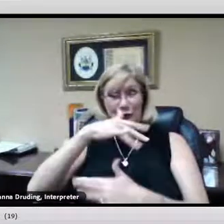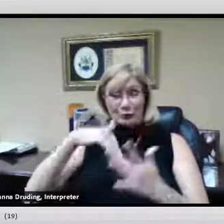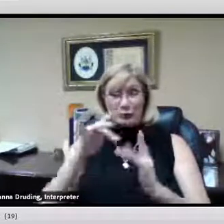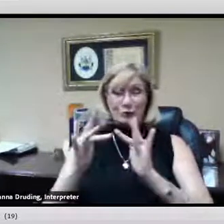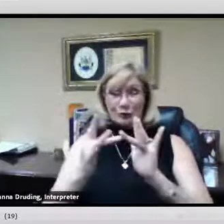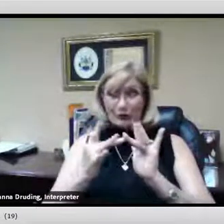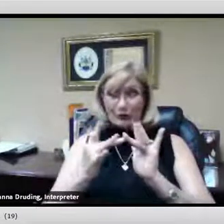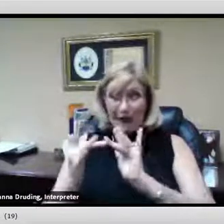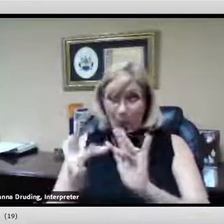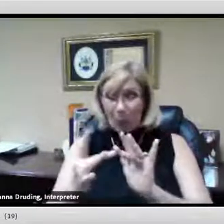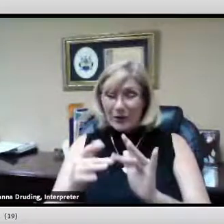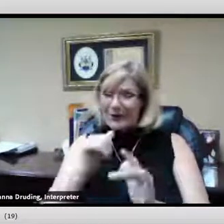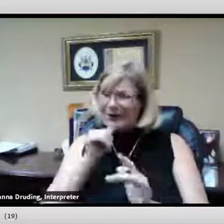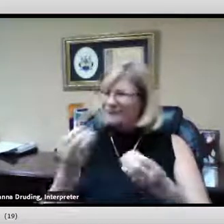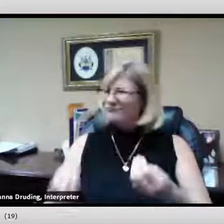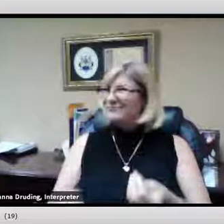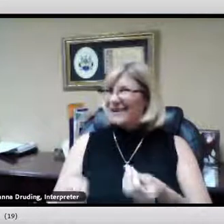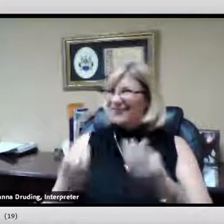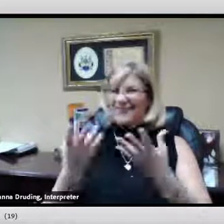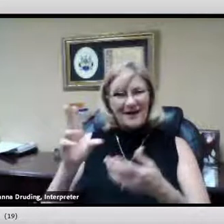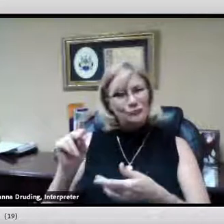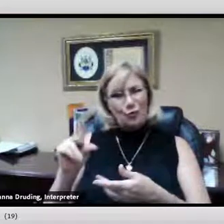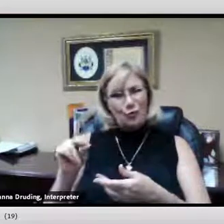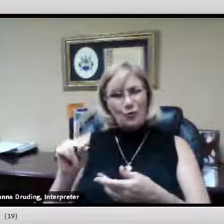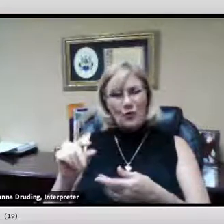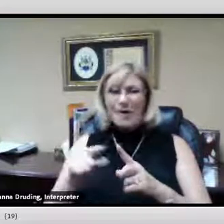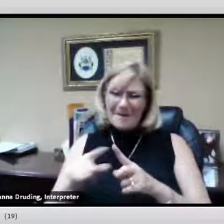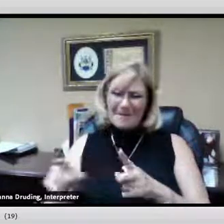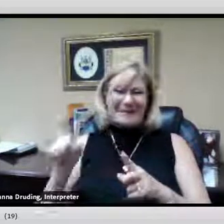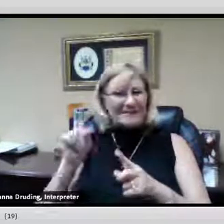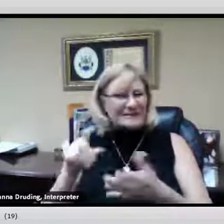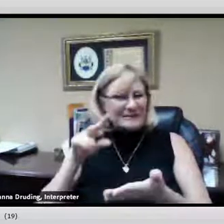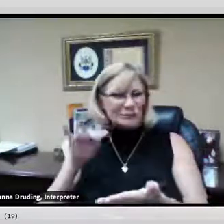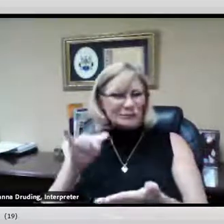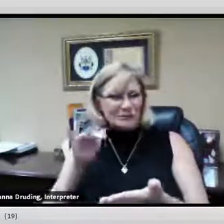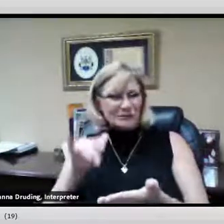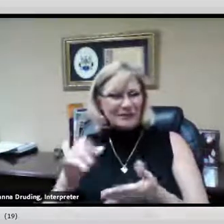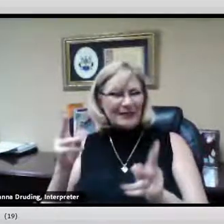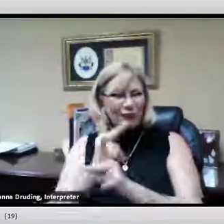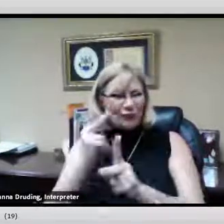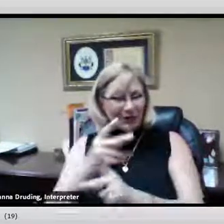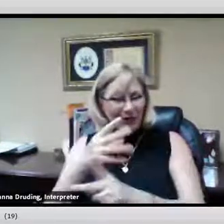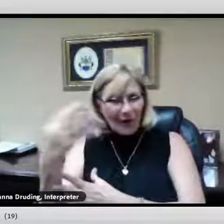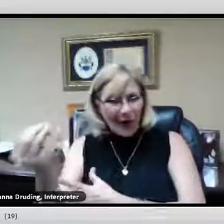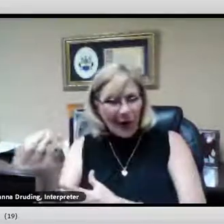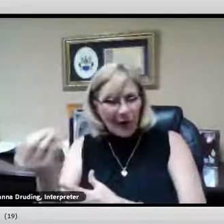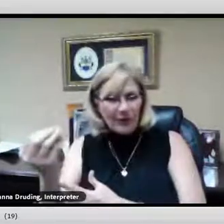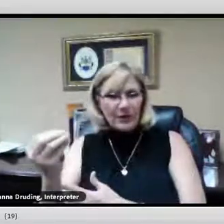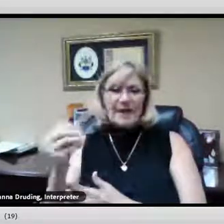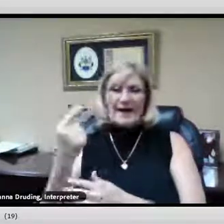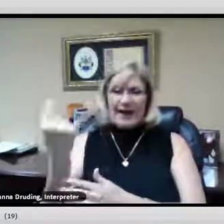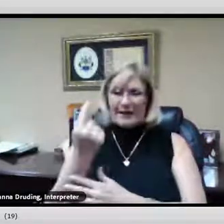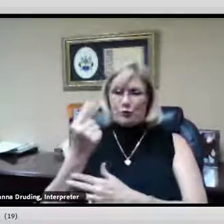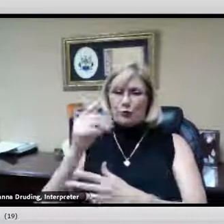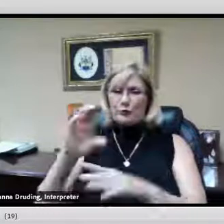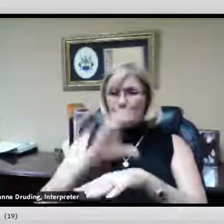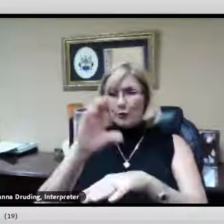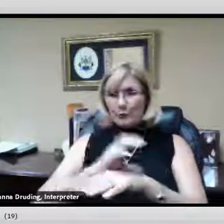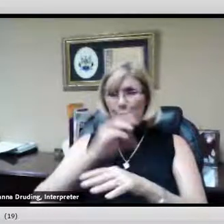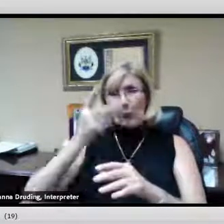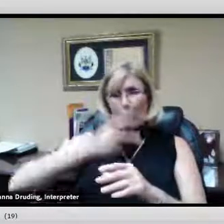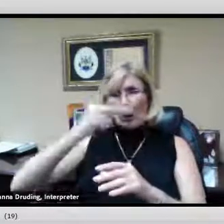it extensively. Uh, I would have to do some study to figure that out, and original computer programming.